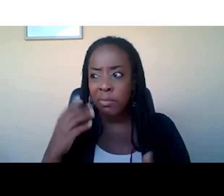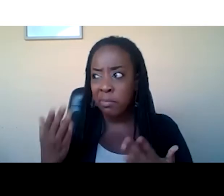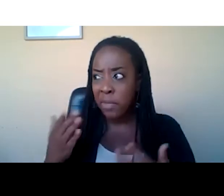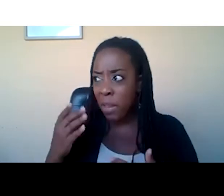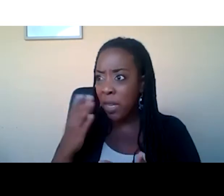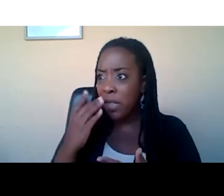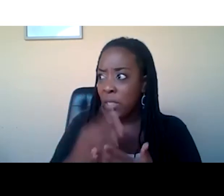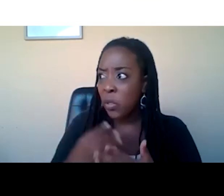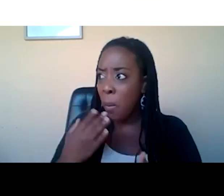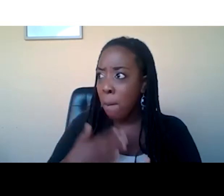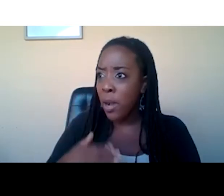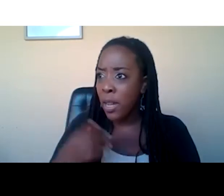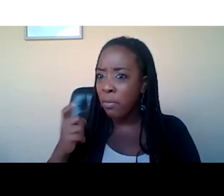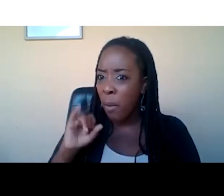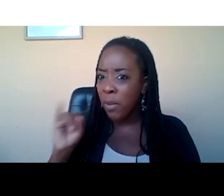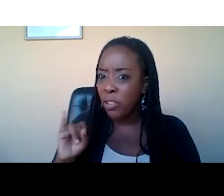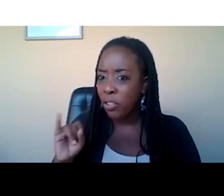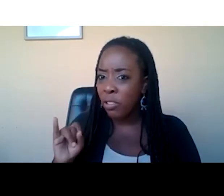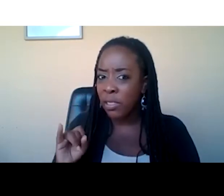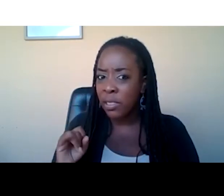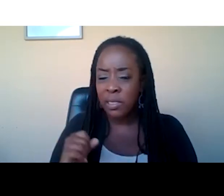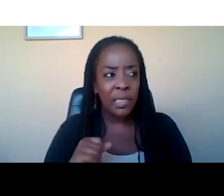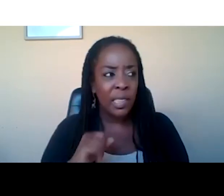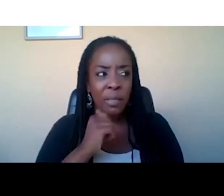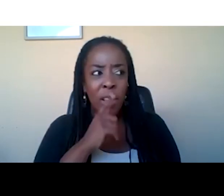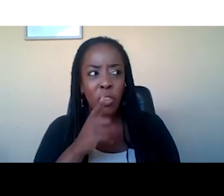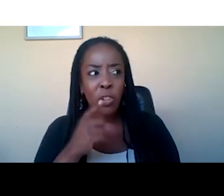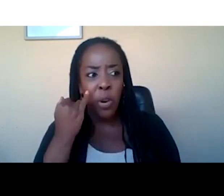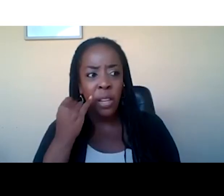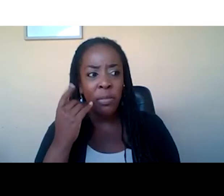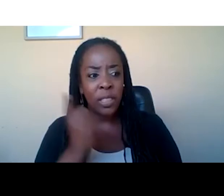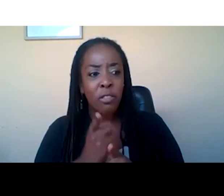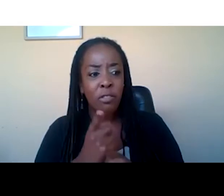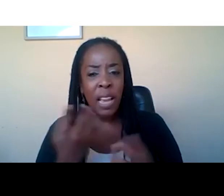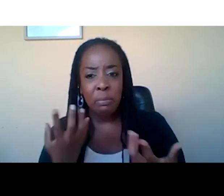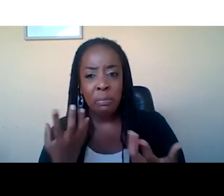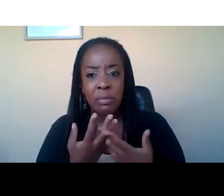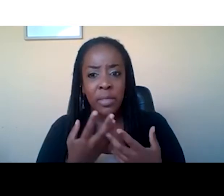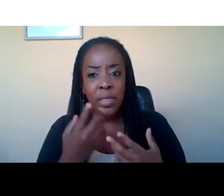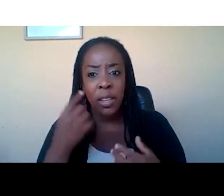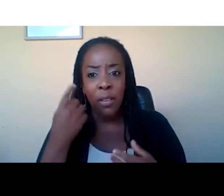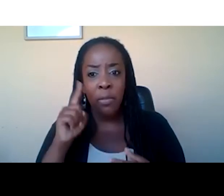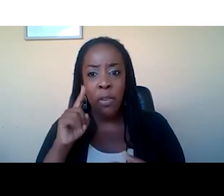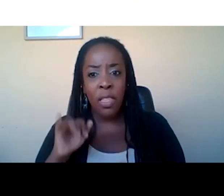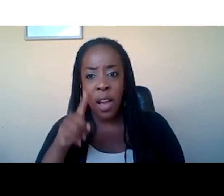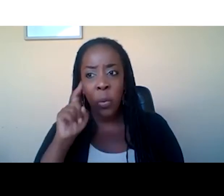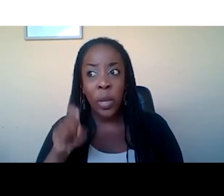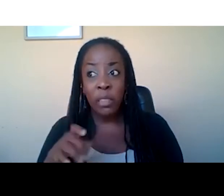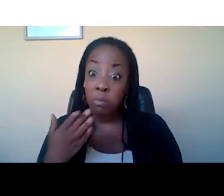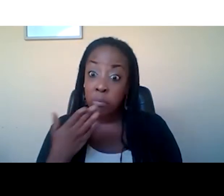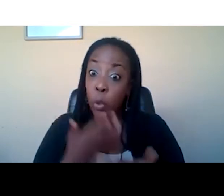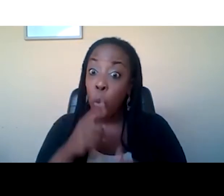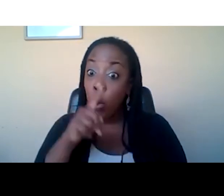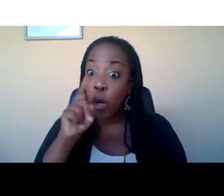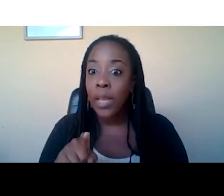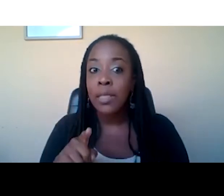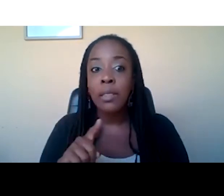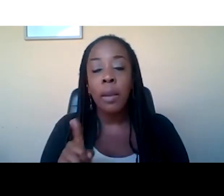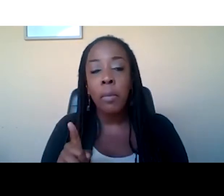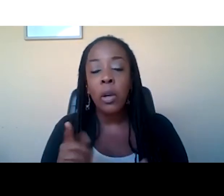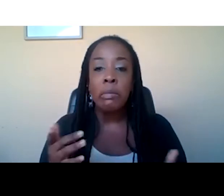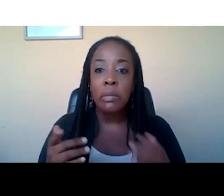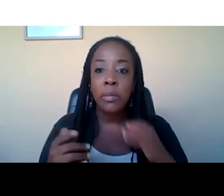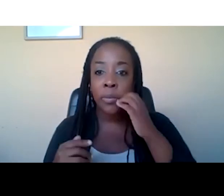I'm not really sure that this is the right forum, but it's a good question, but I'm not sure if we think, but maybe.